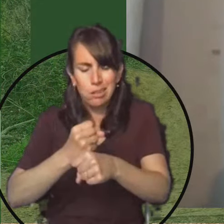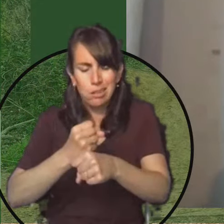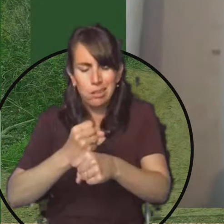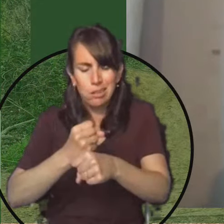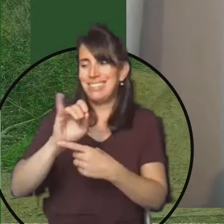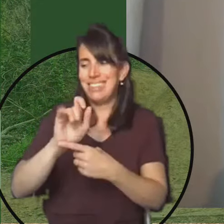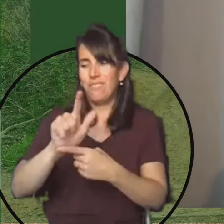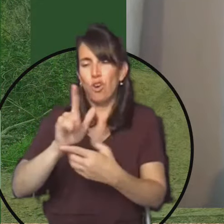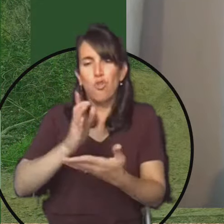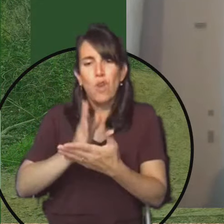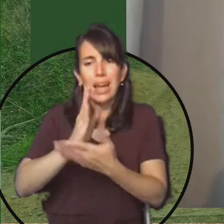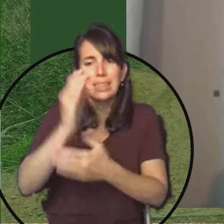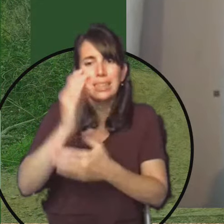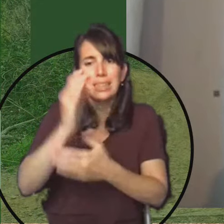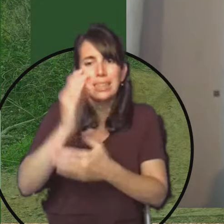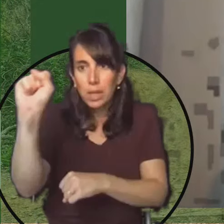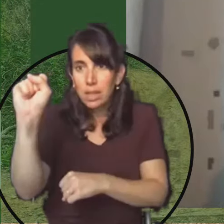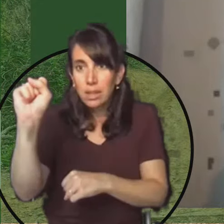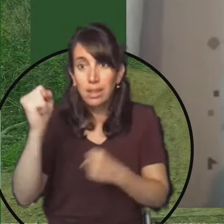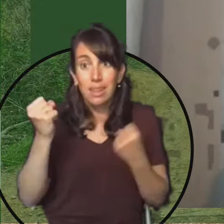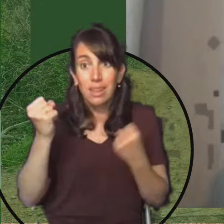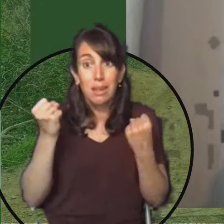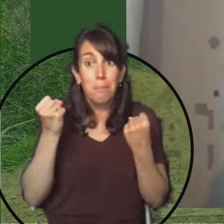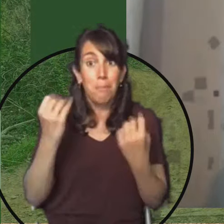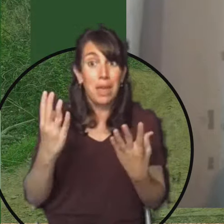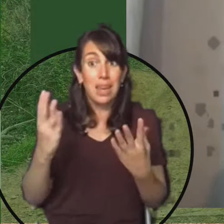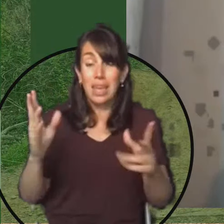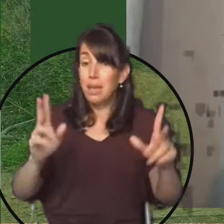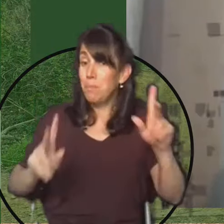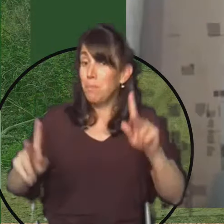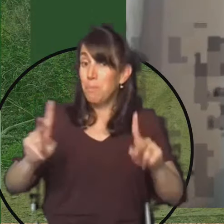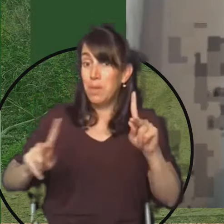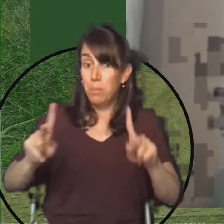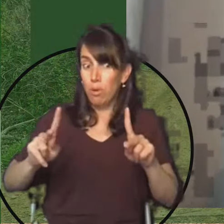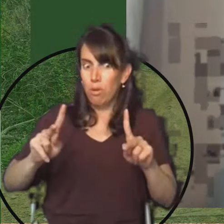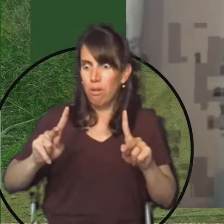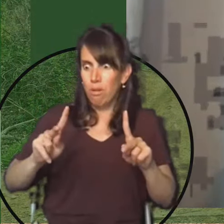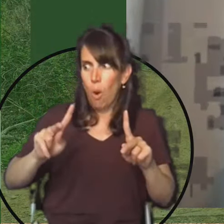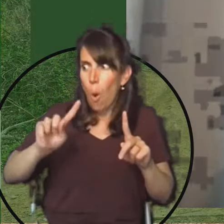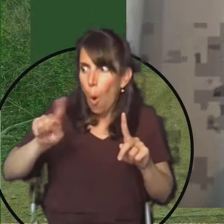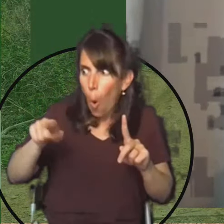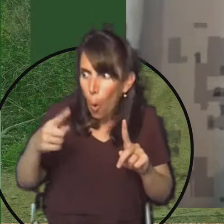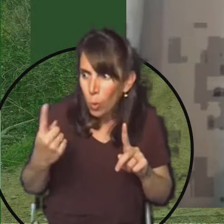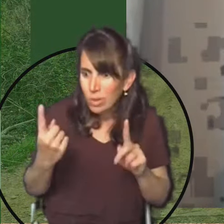only were able to participate, particularly Black folks in the South, could only participate